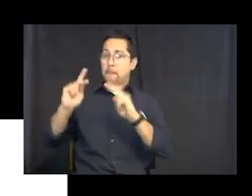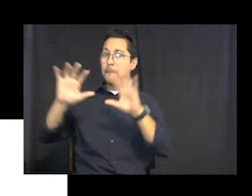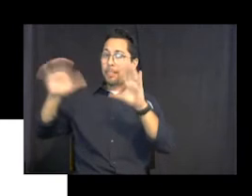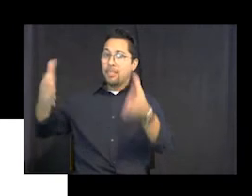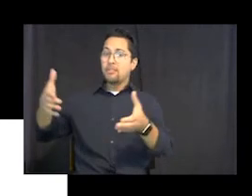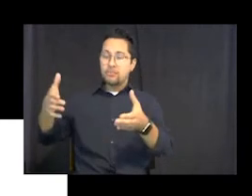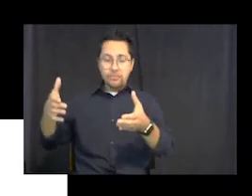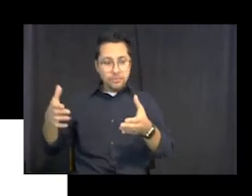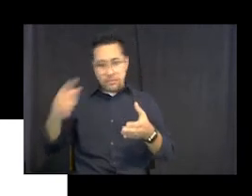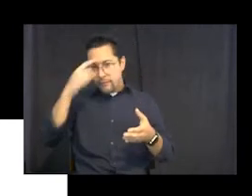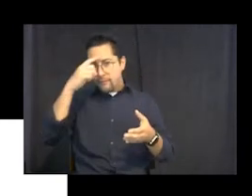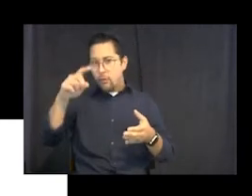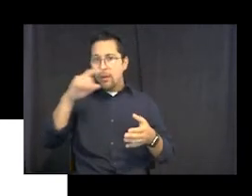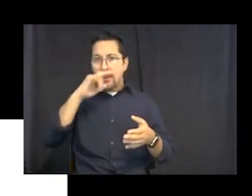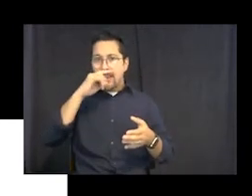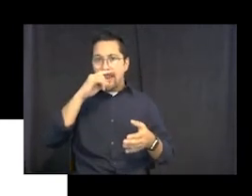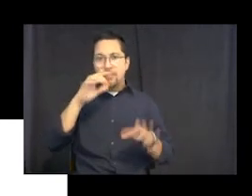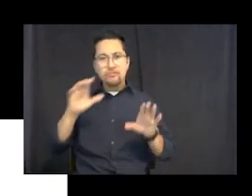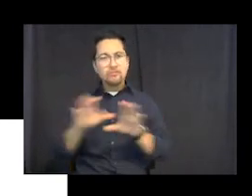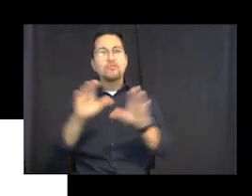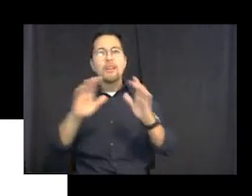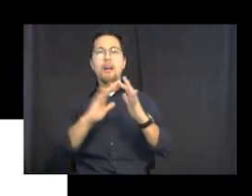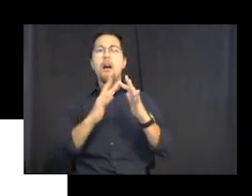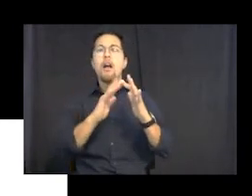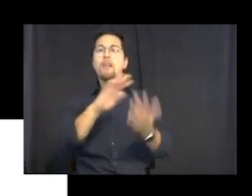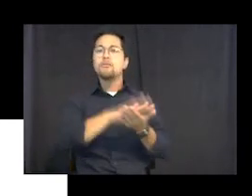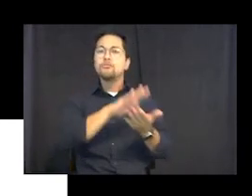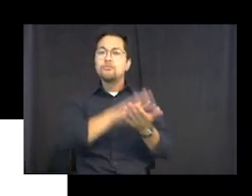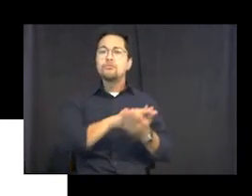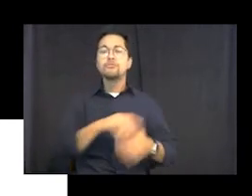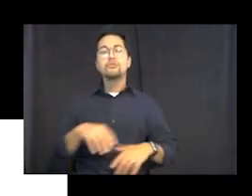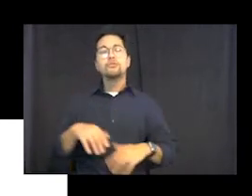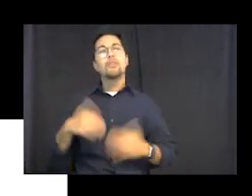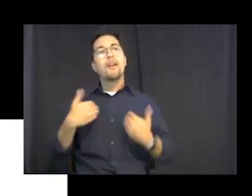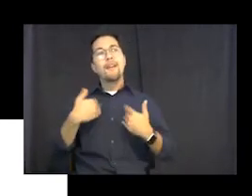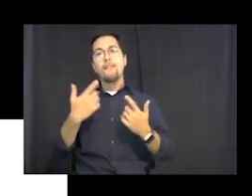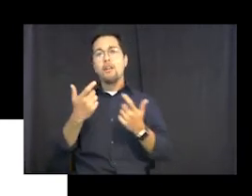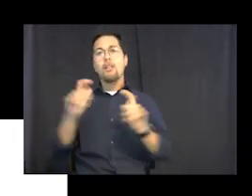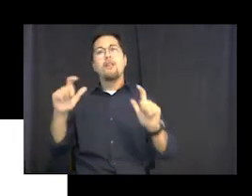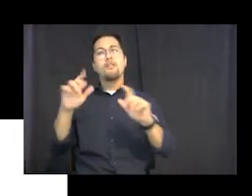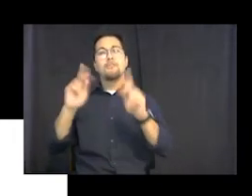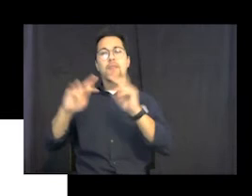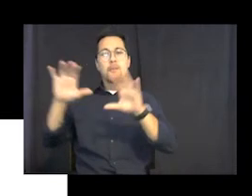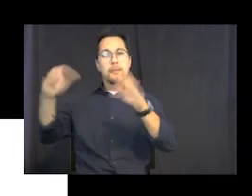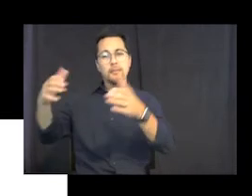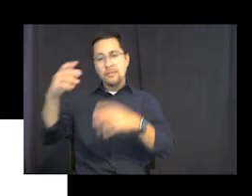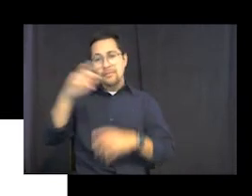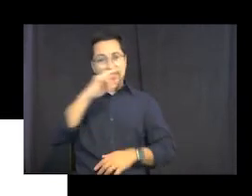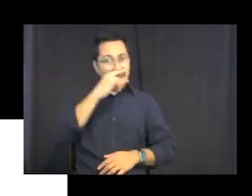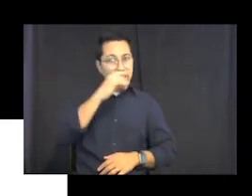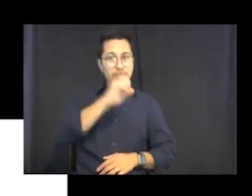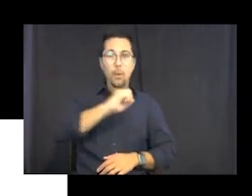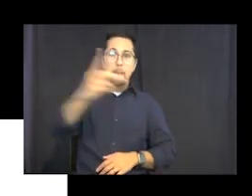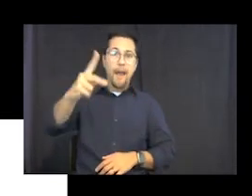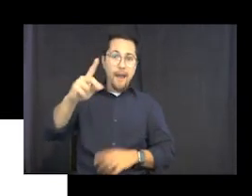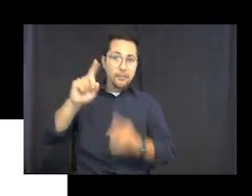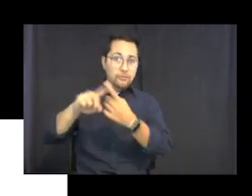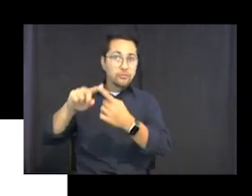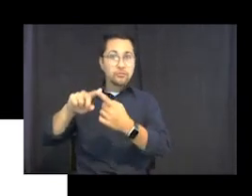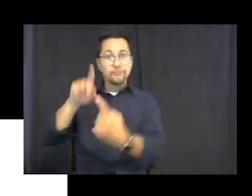population of kids doing online schooling. We had a large population of kids going back to brick and